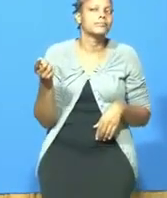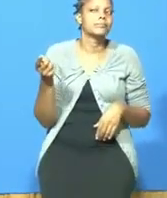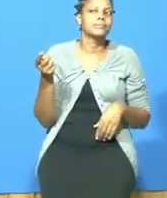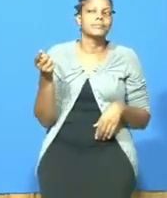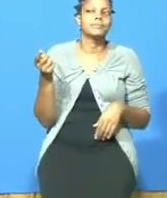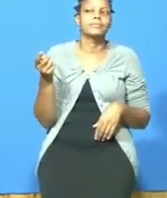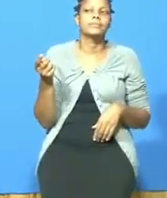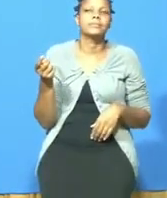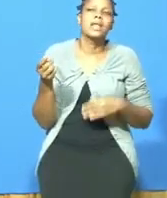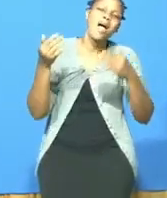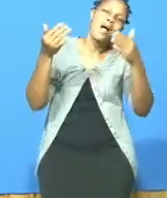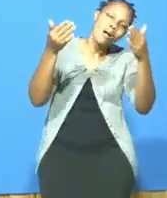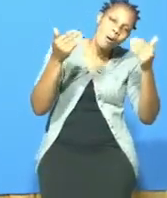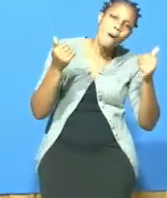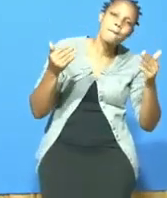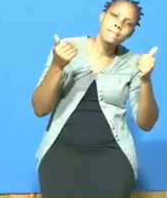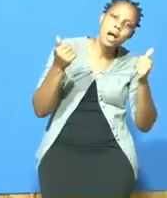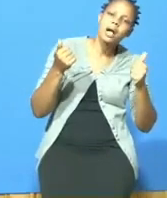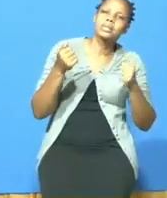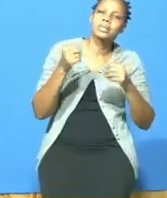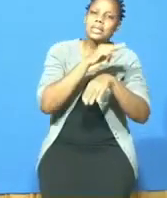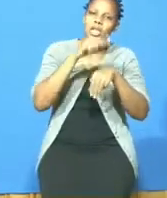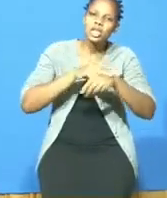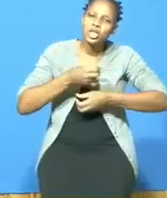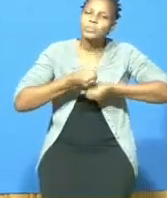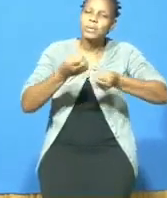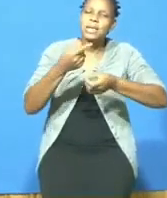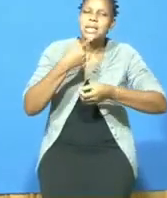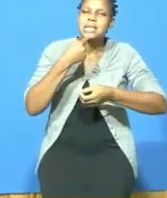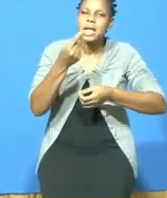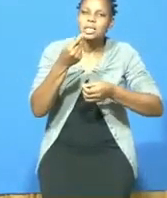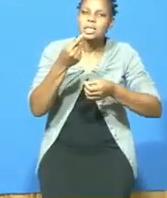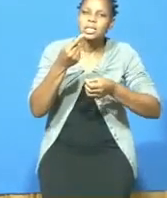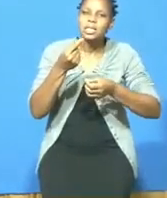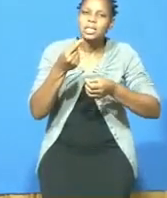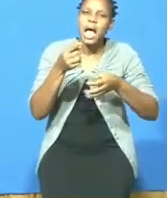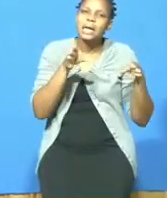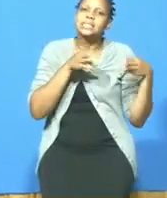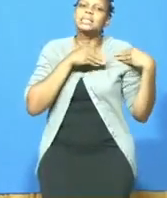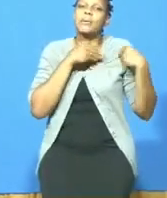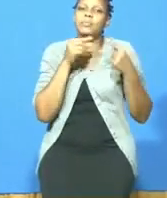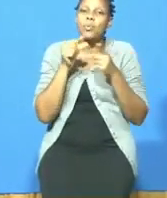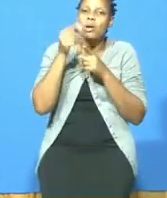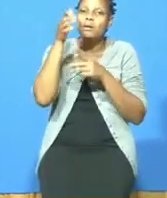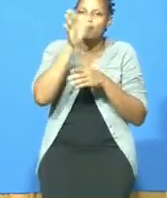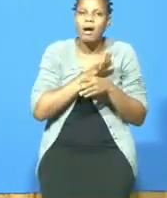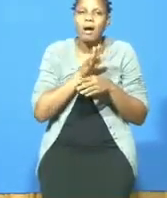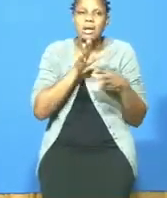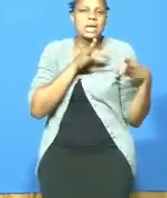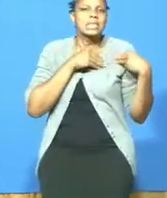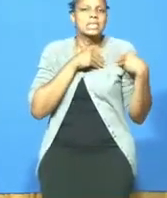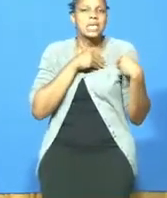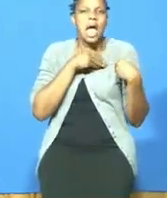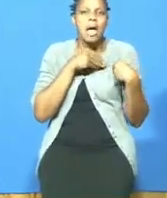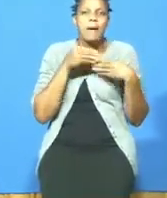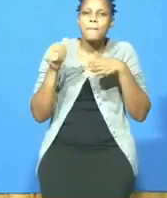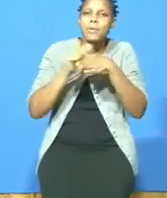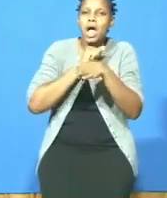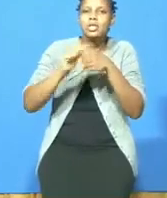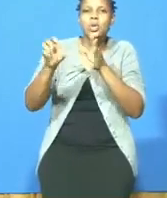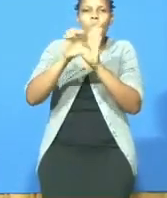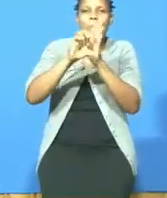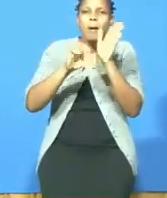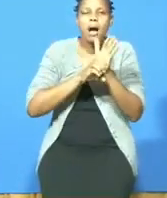nature speaks, is saying, come back to the word of God. Come back to the commandments of God. I'm talking to